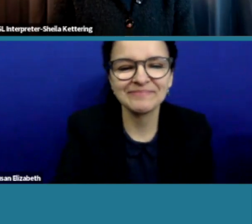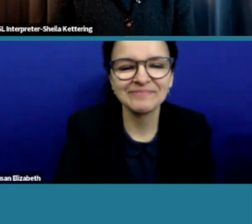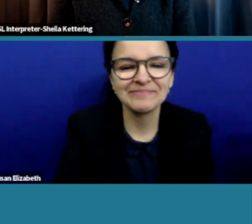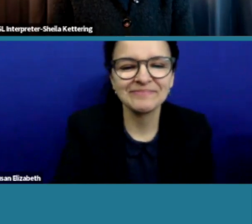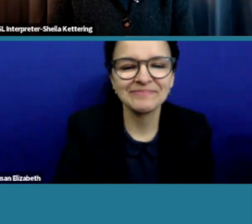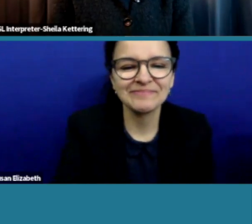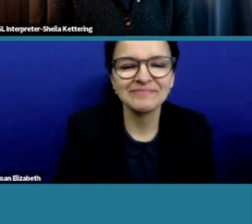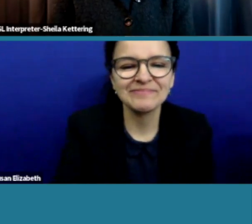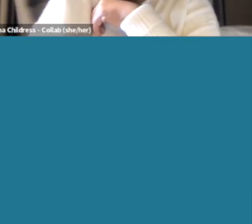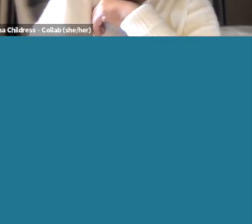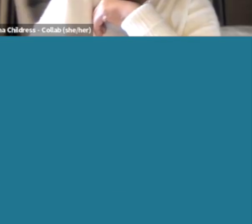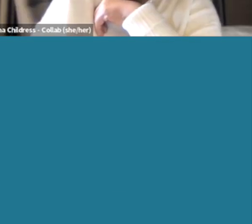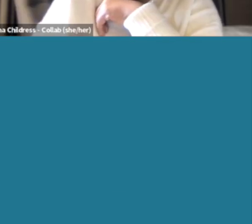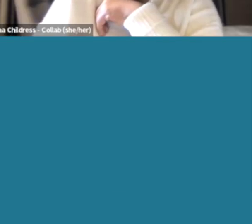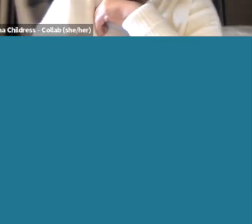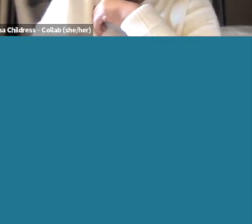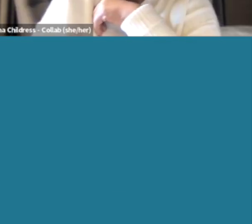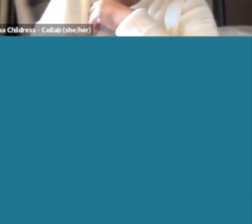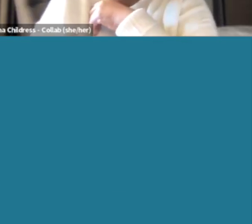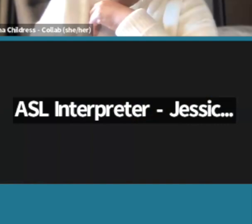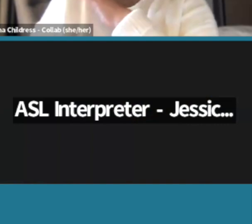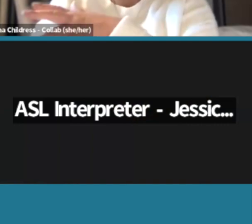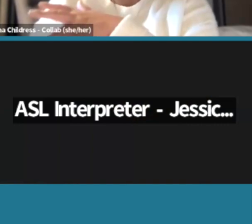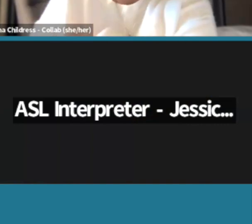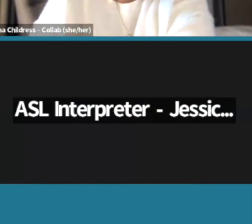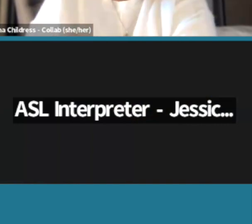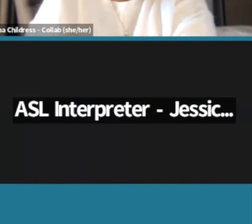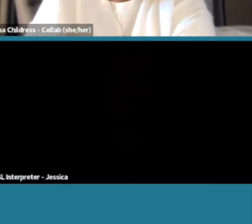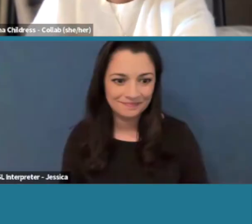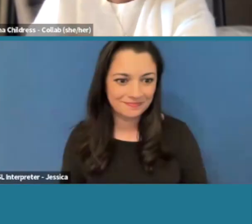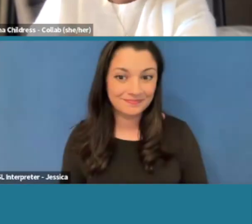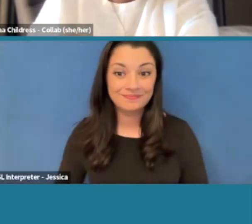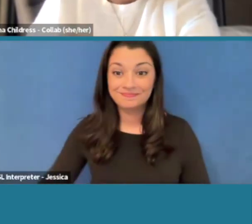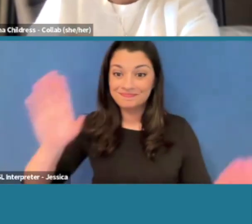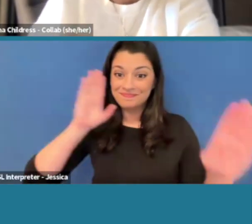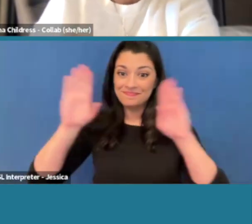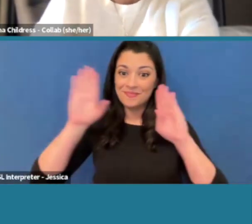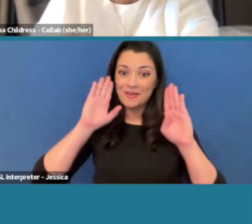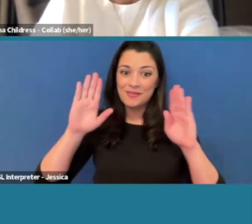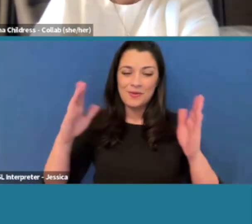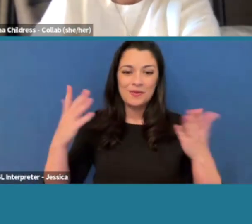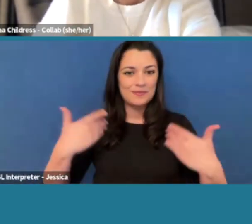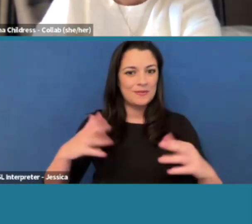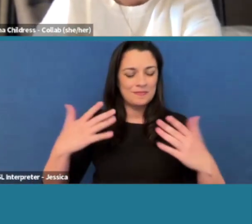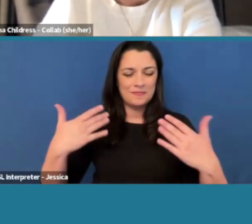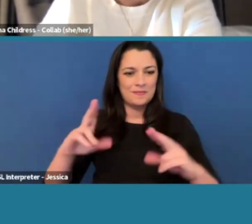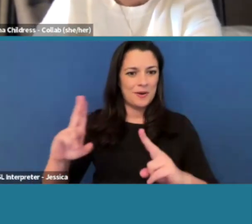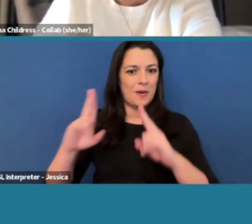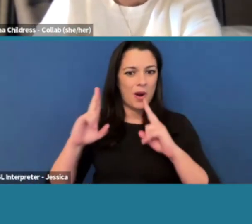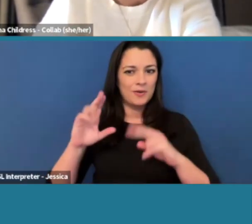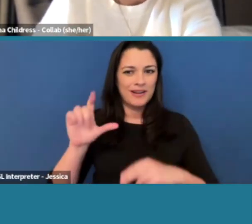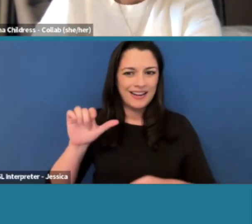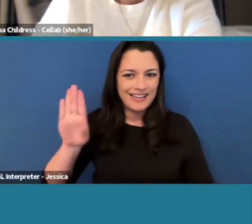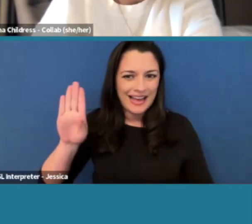now. Next slide, consumer point of view. Hello, everyone. I'm also honored to be a Collab Steering Committee member and talking to you